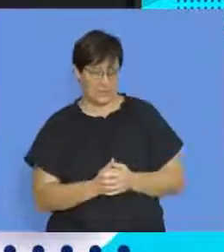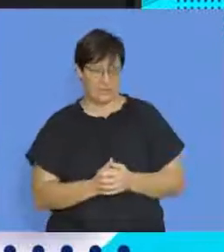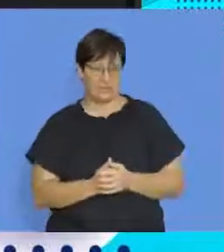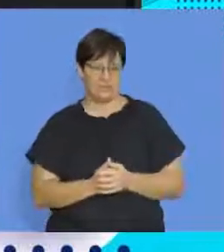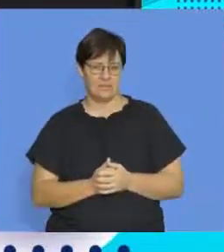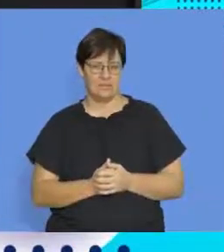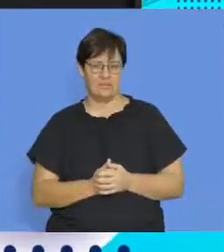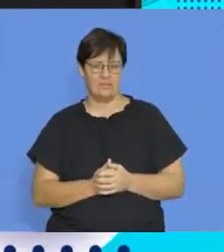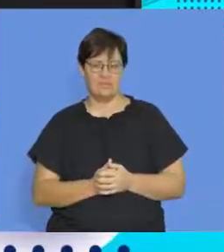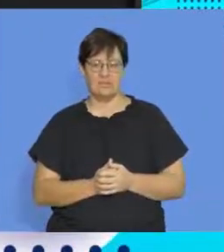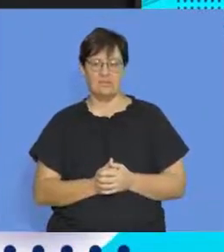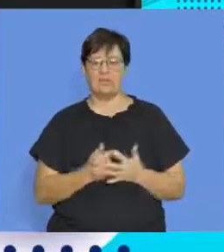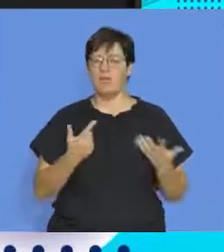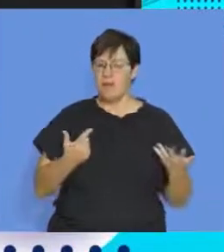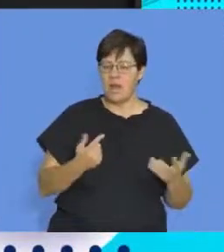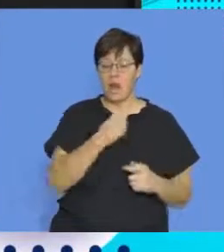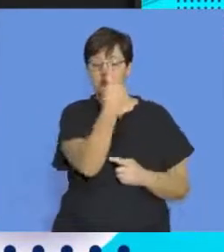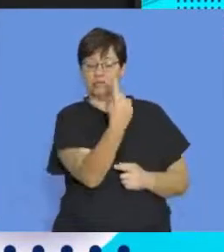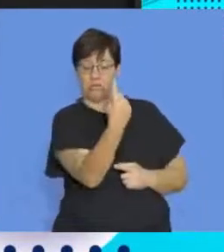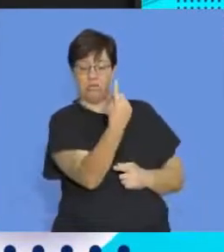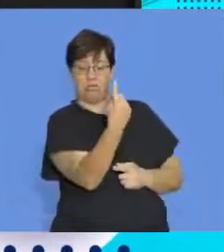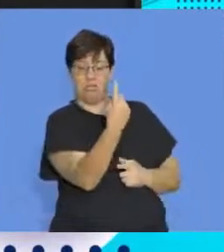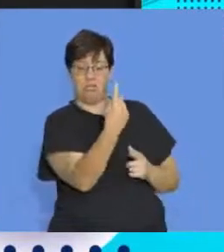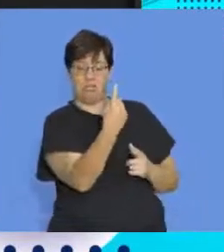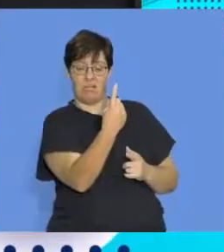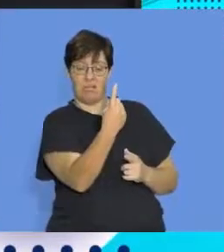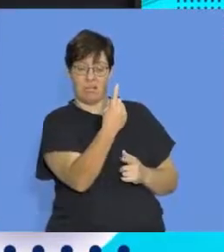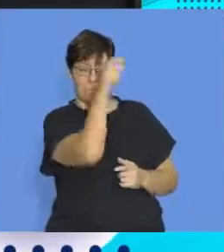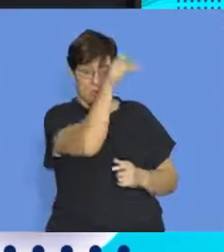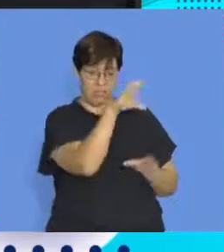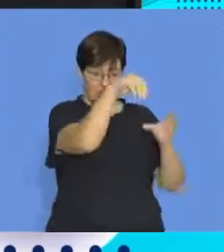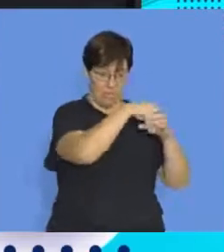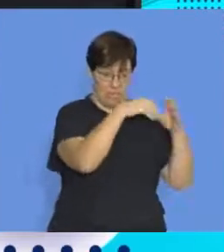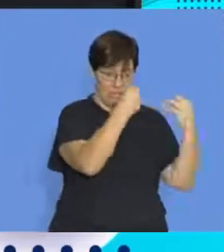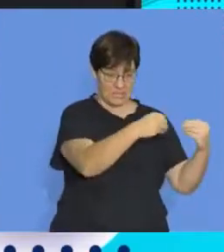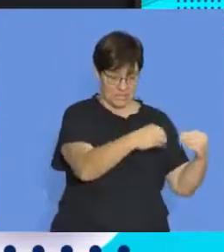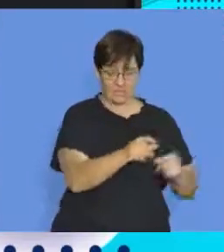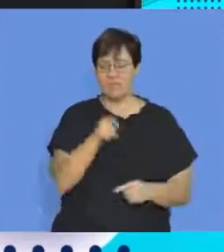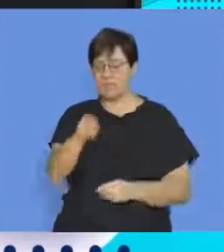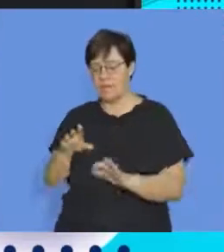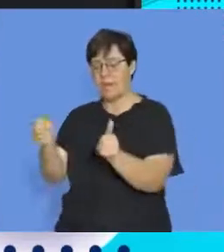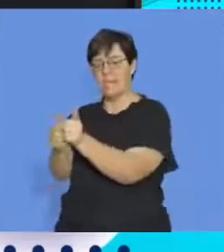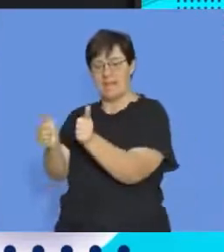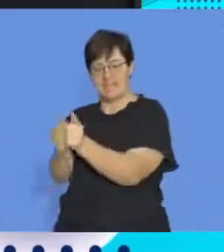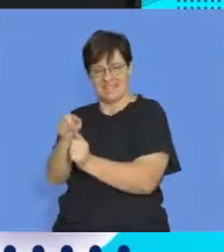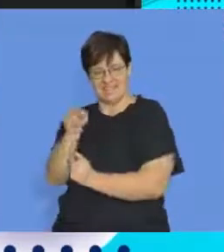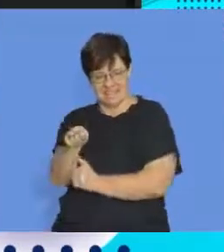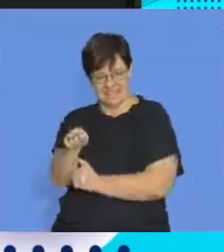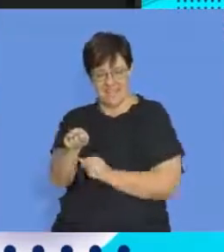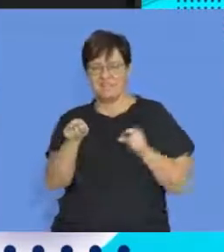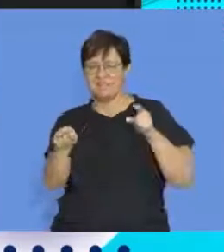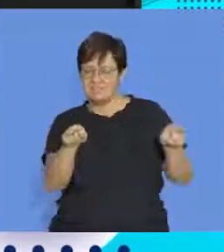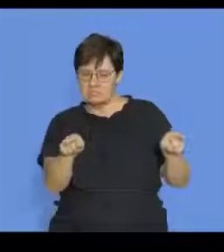being the accountant of a sole trader versus being an accountant of a partnership makes you wonder, makes